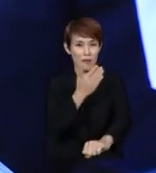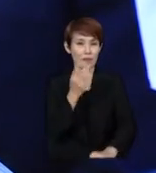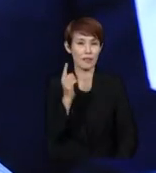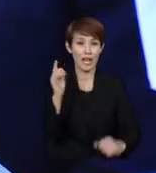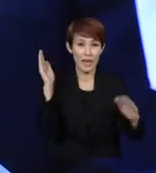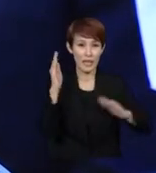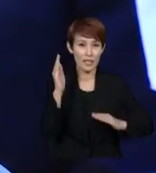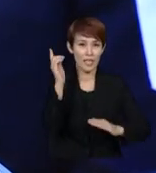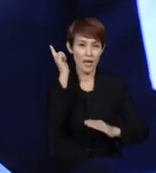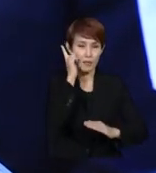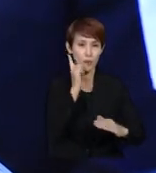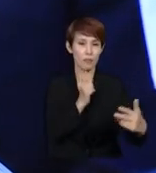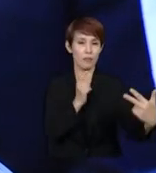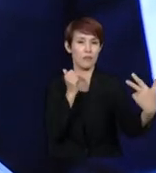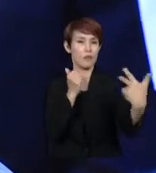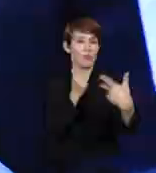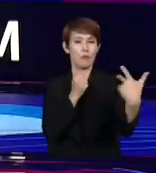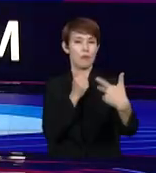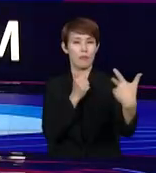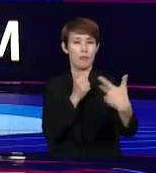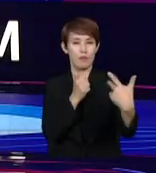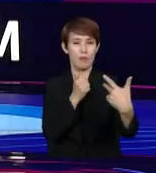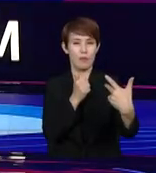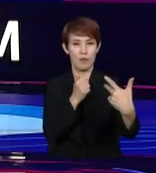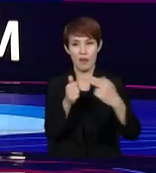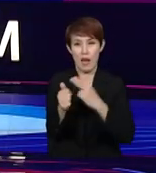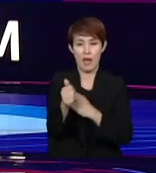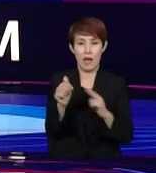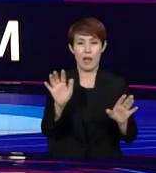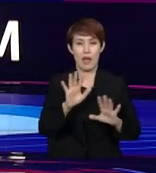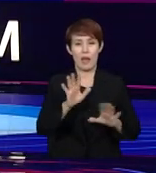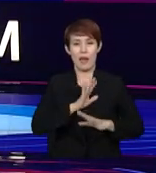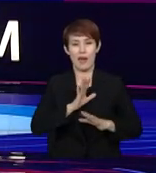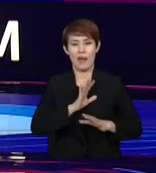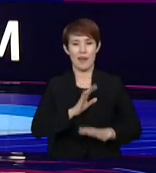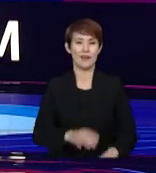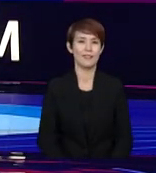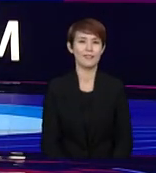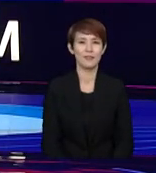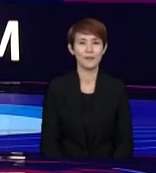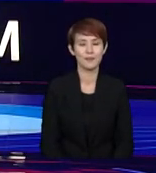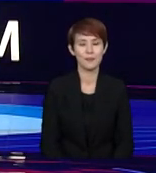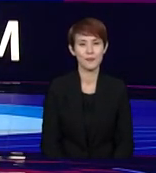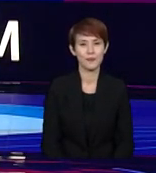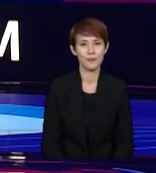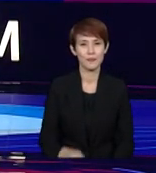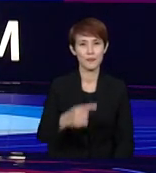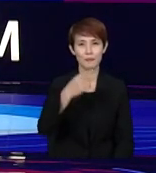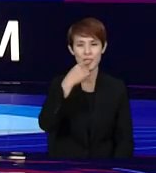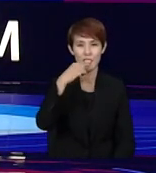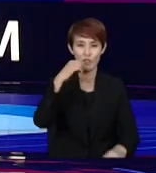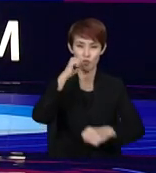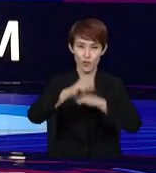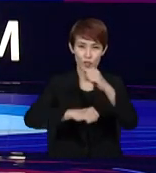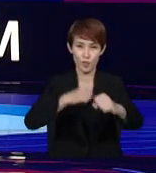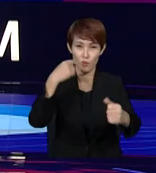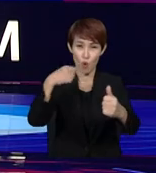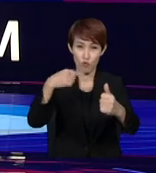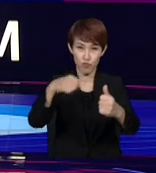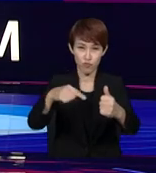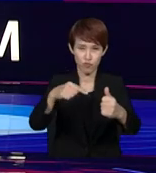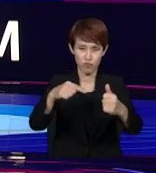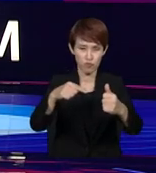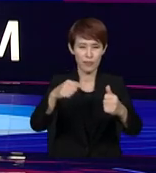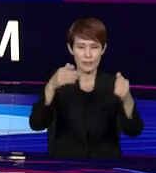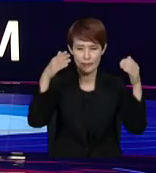just easier for everybody all around to say, oh, let's not spend too much time on democratic education, civic education. Let's just do the useful stuff. And